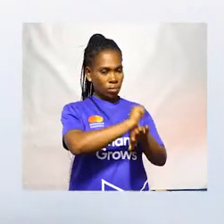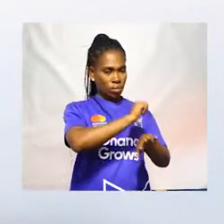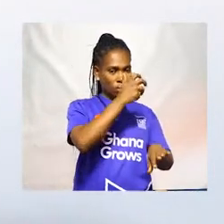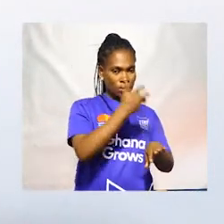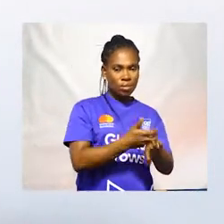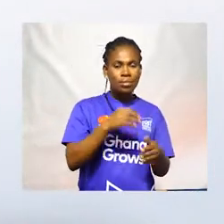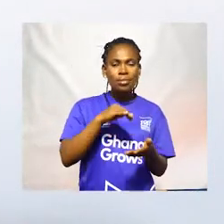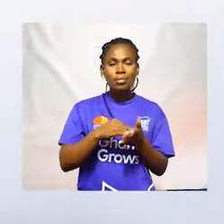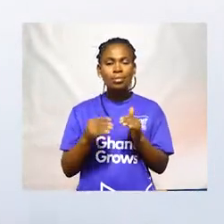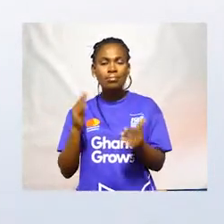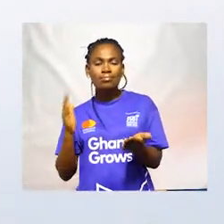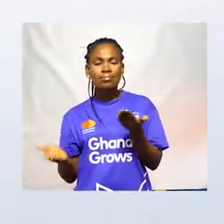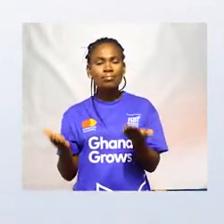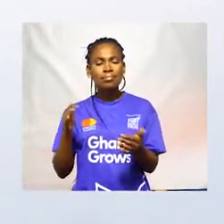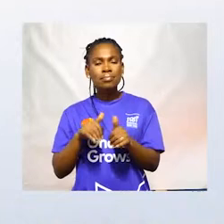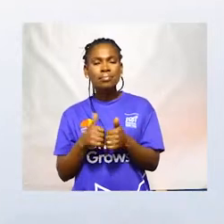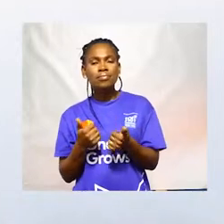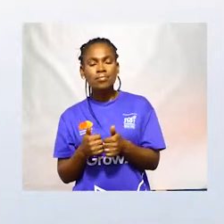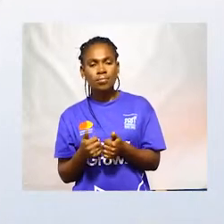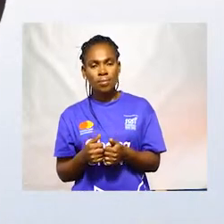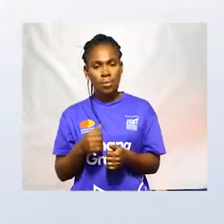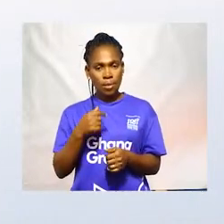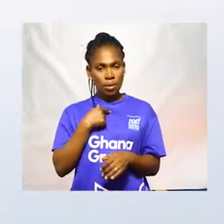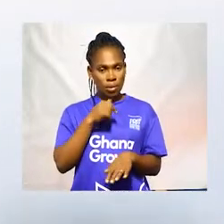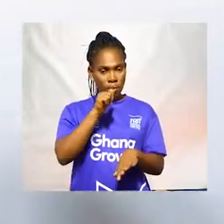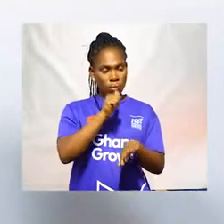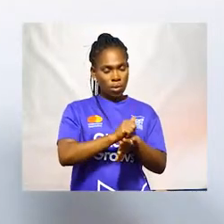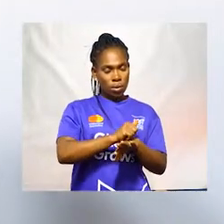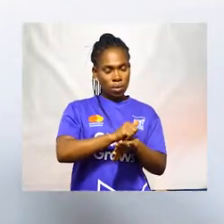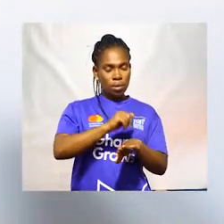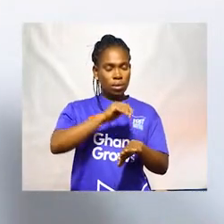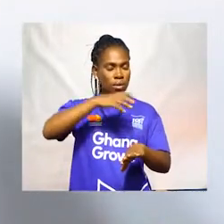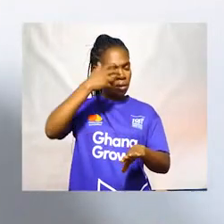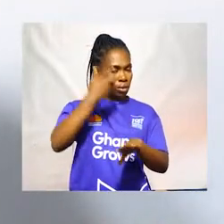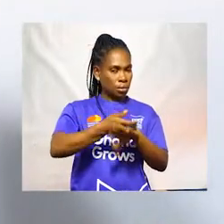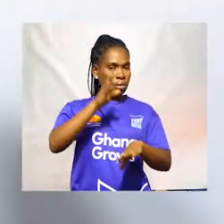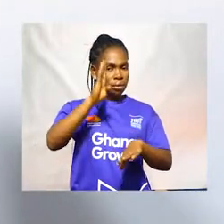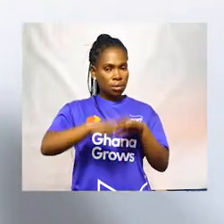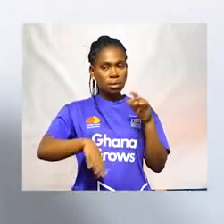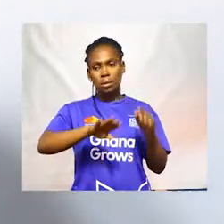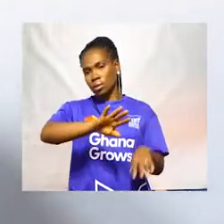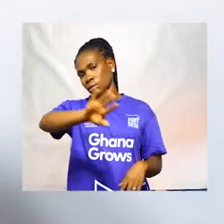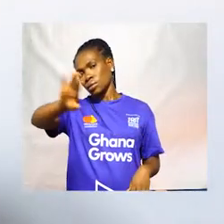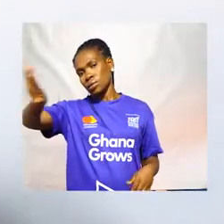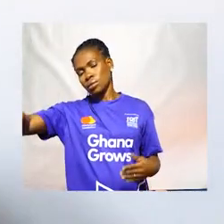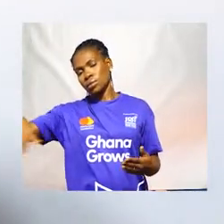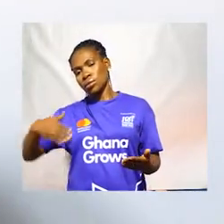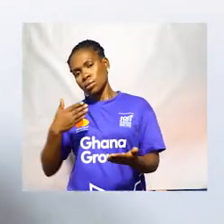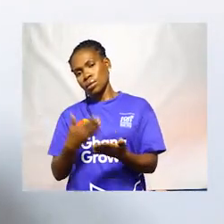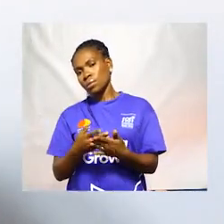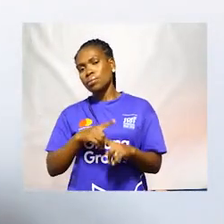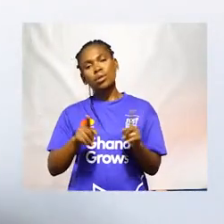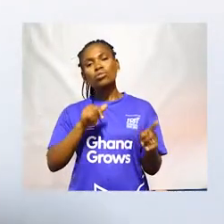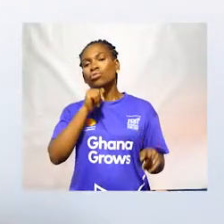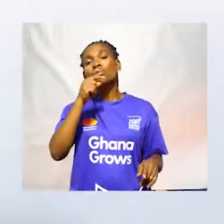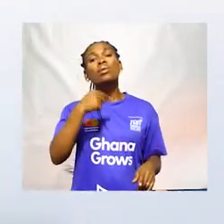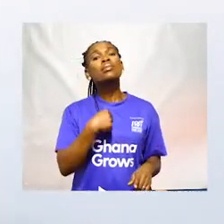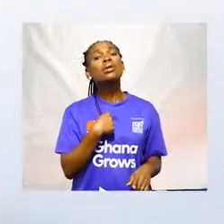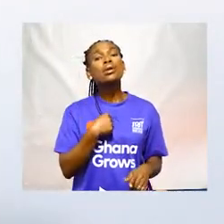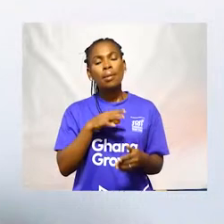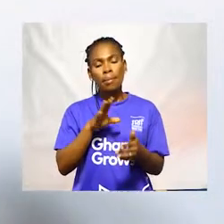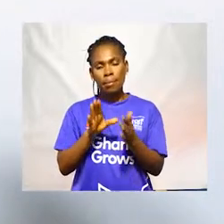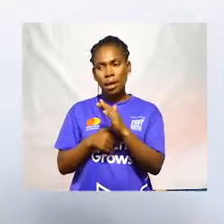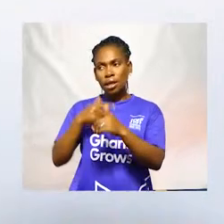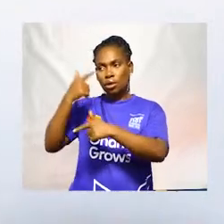that I work harder than all of you, but it is not me, but the grace of God that is at work in